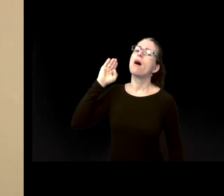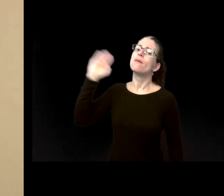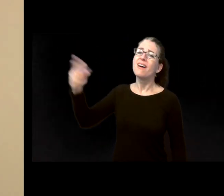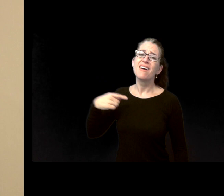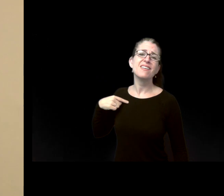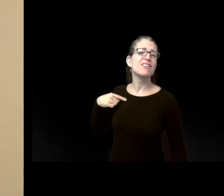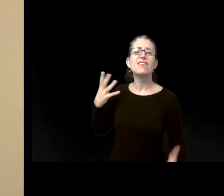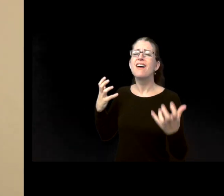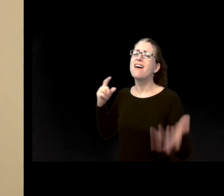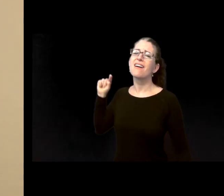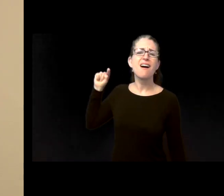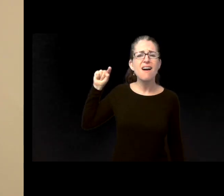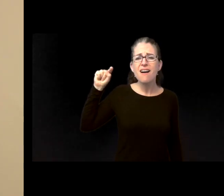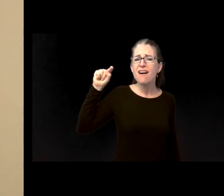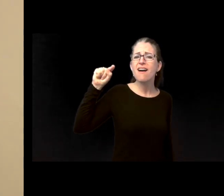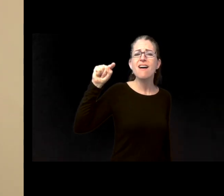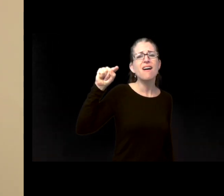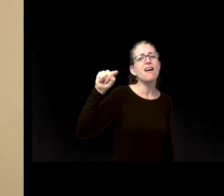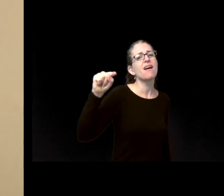Broadway, here I come.